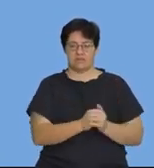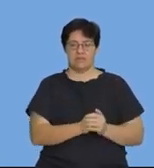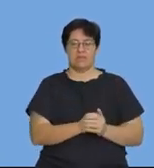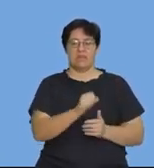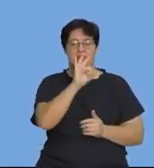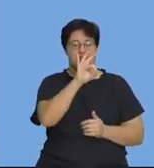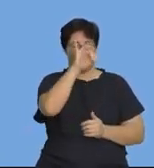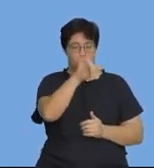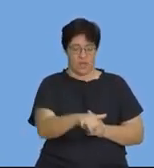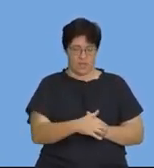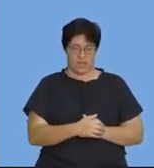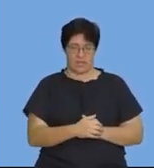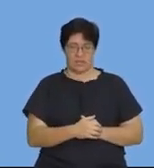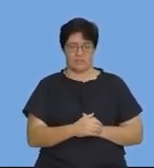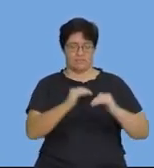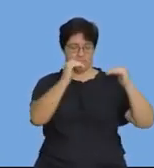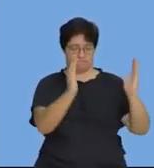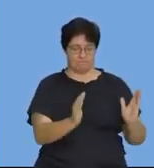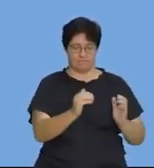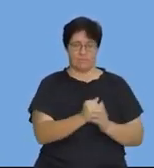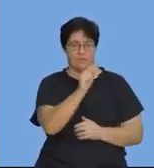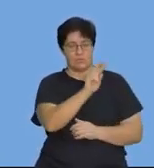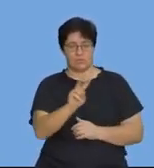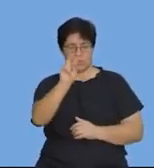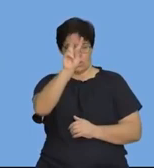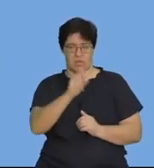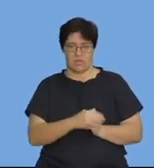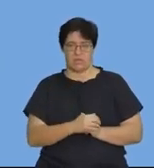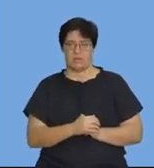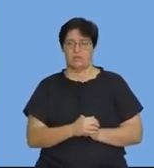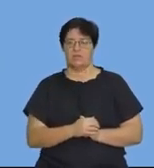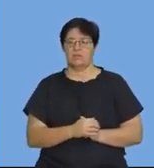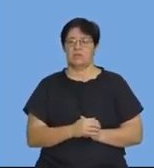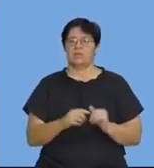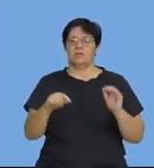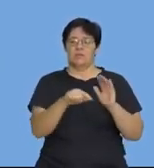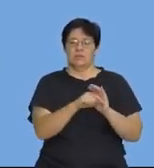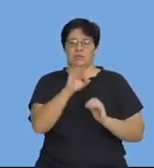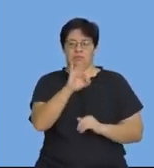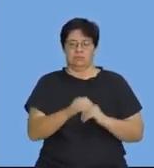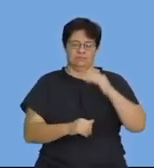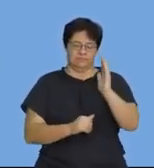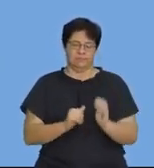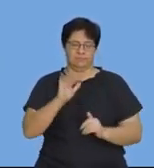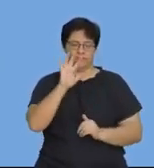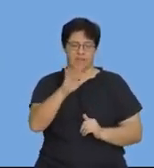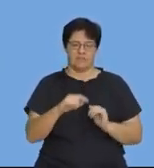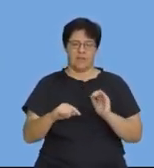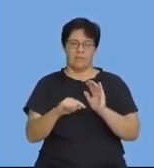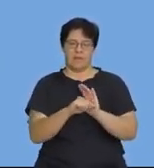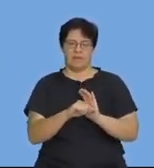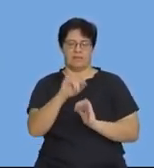3y. All of this is squared minus 3 into 5 minus